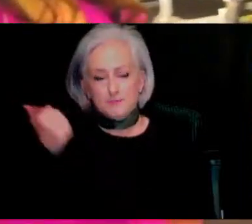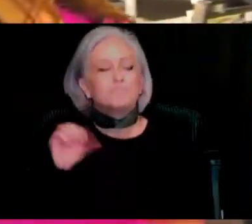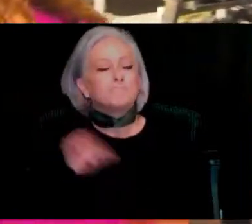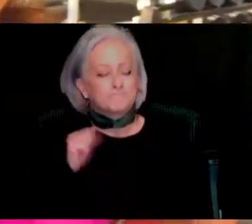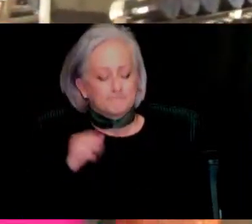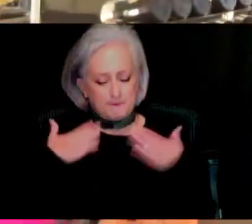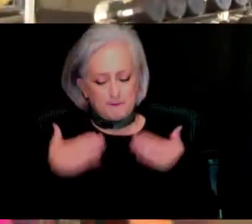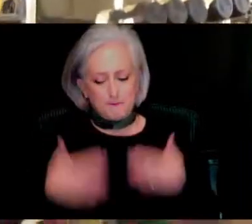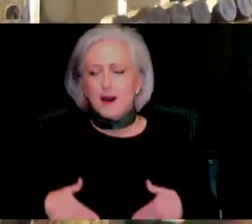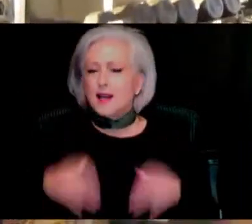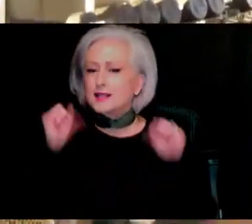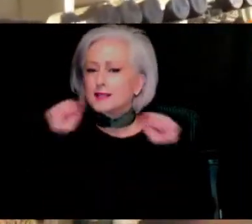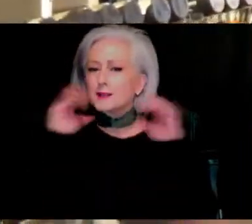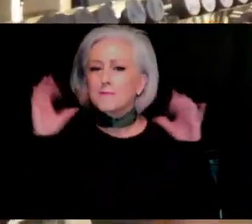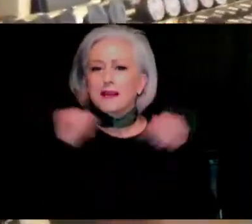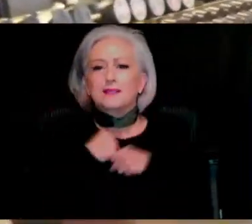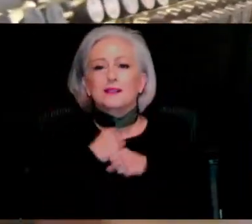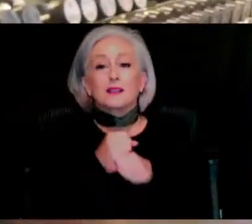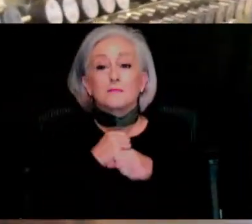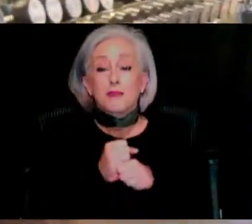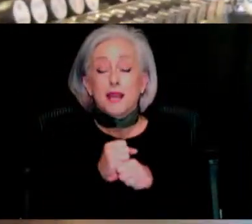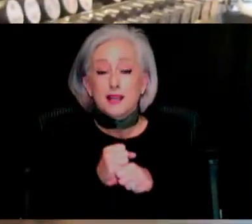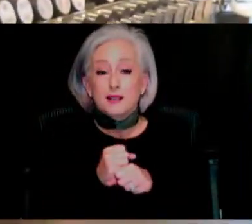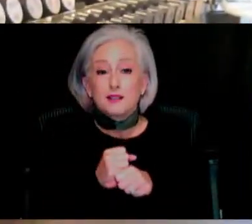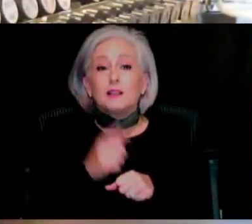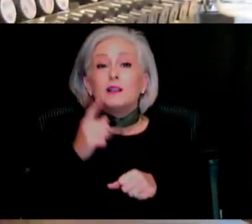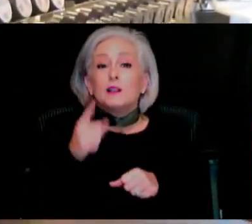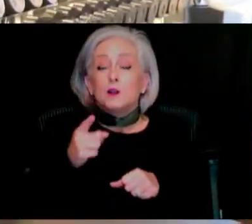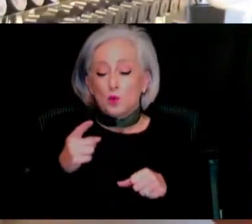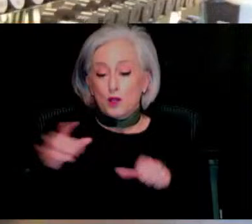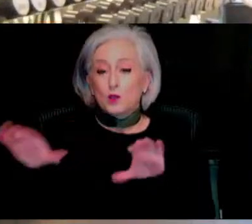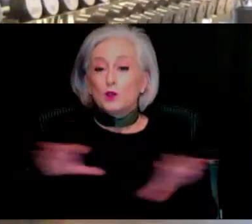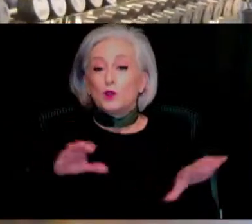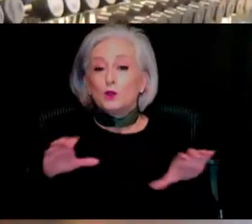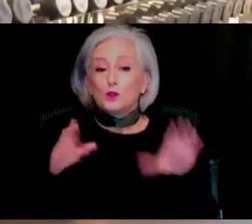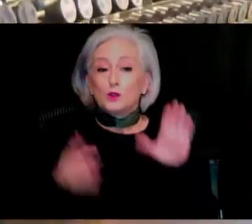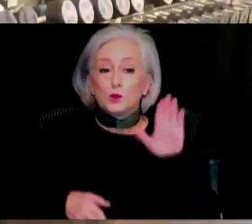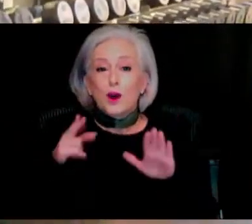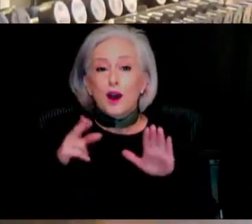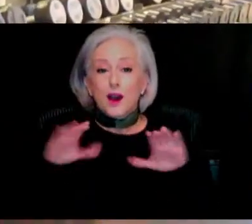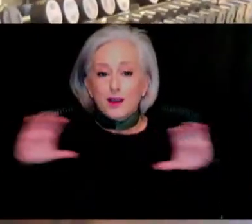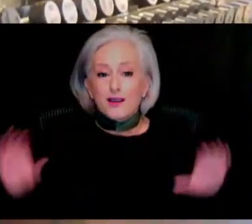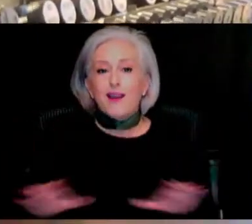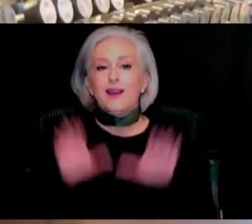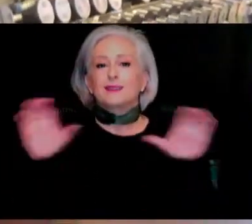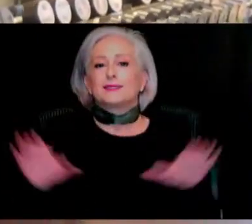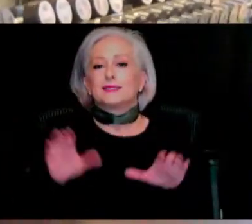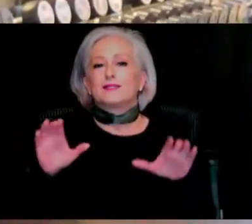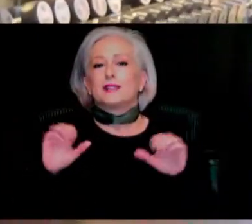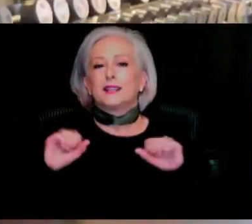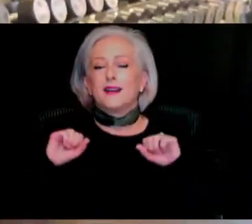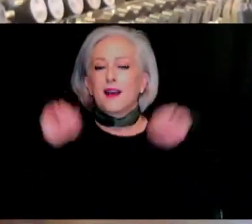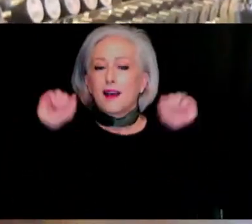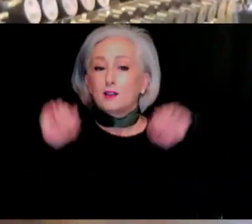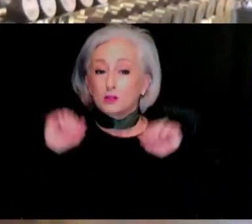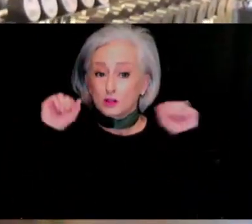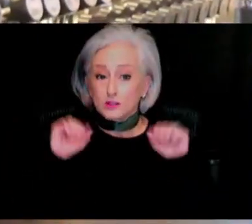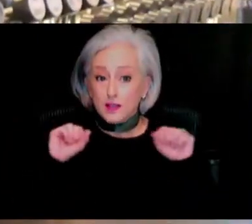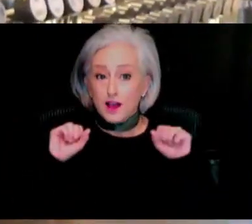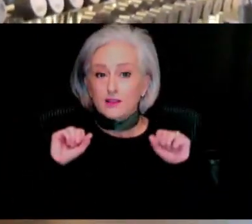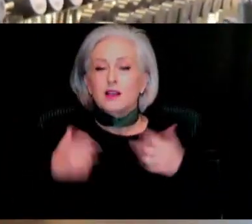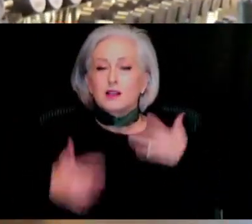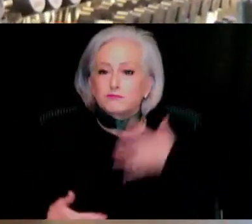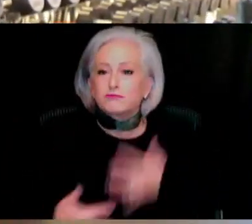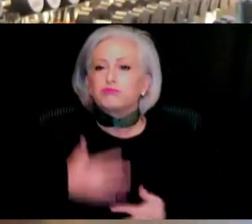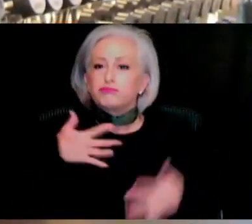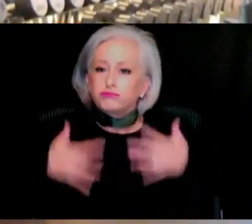whenever we're getting ready for high-intense exercises or activities in general, we're going to start to flow adrenaline to help us prepare for